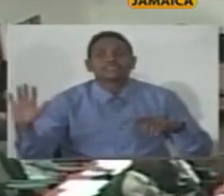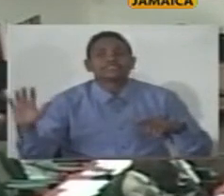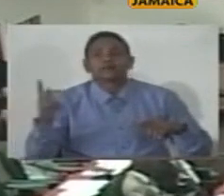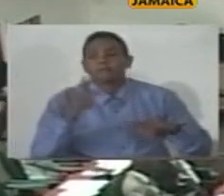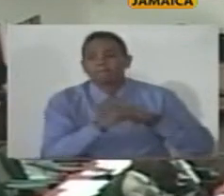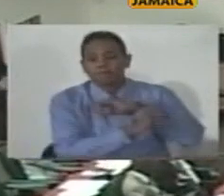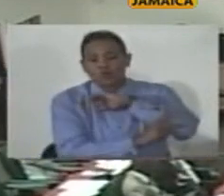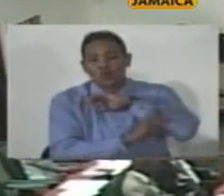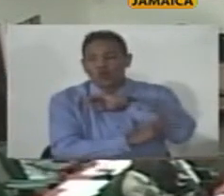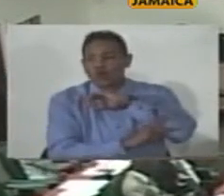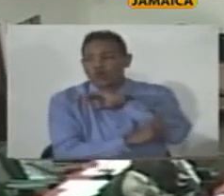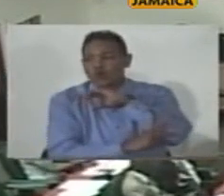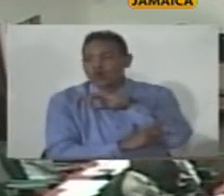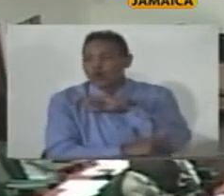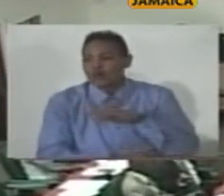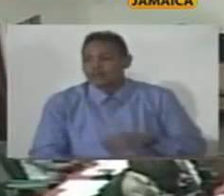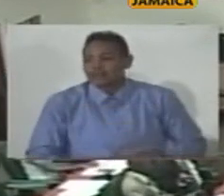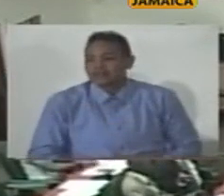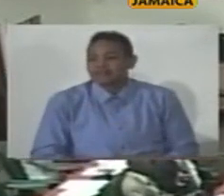Portland.